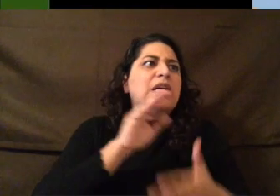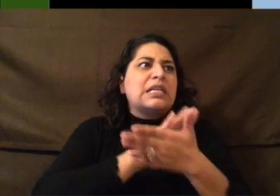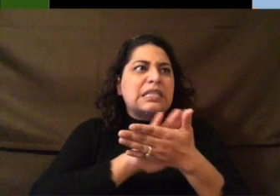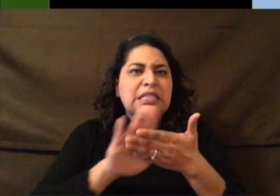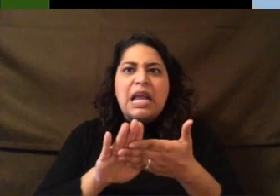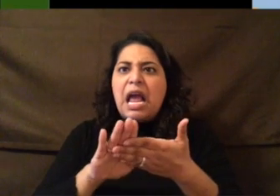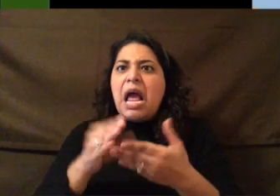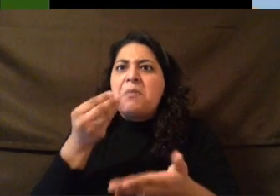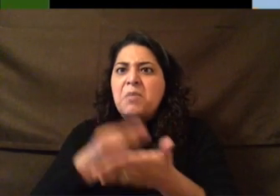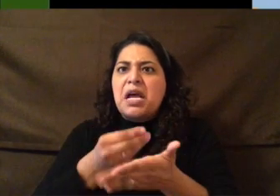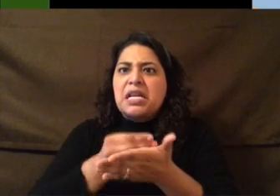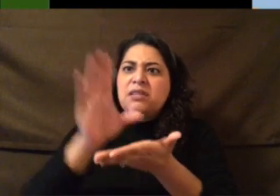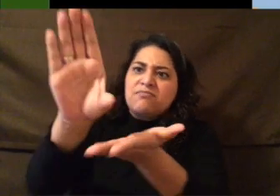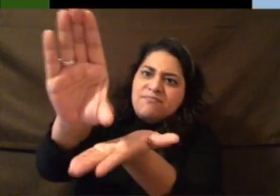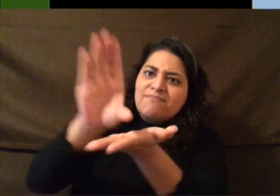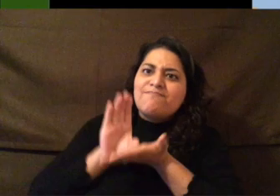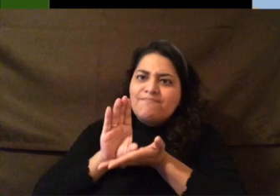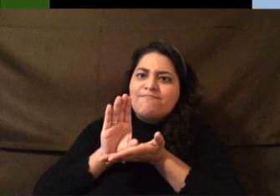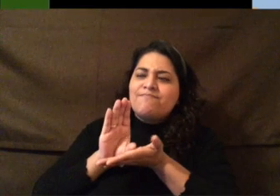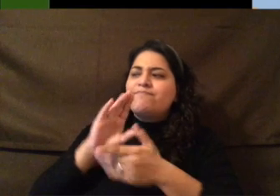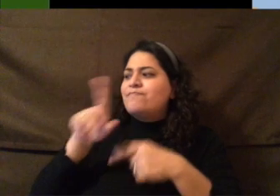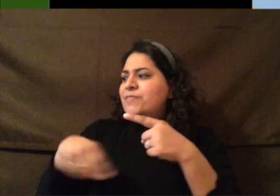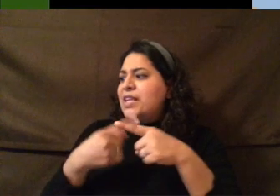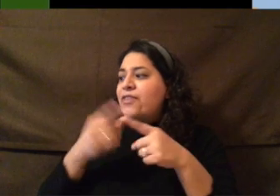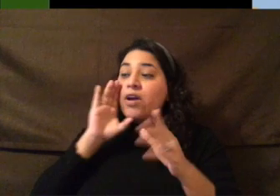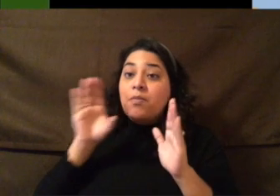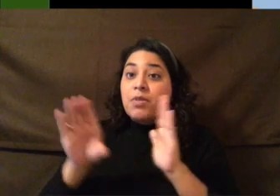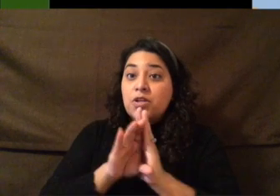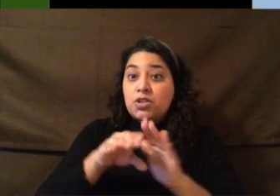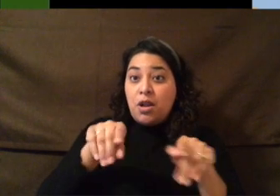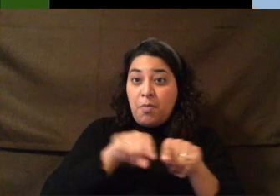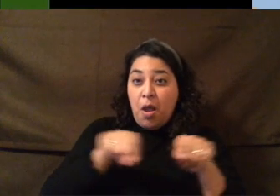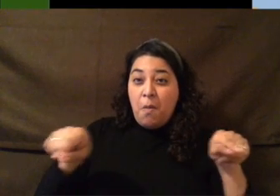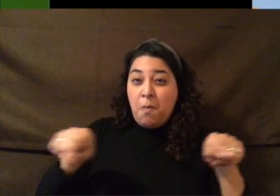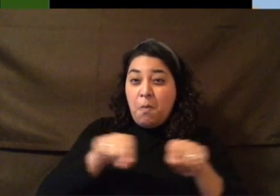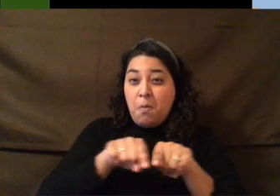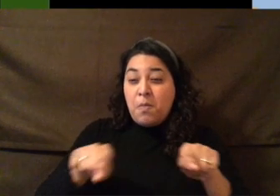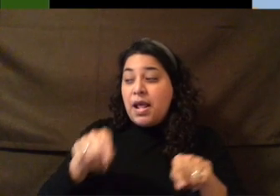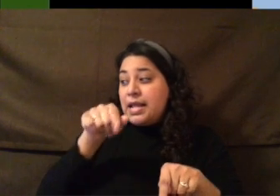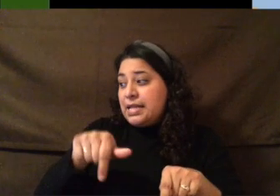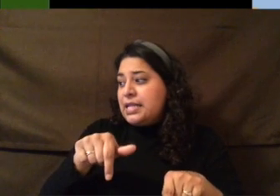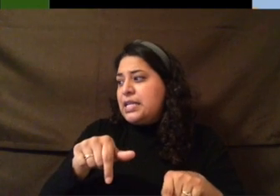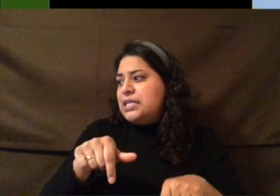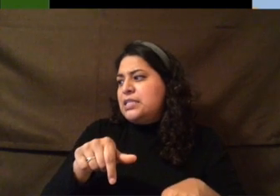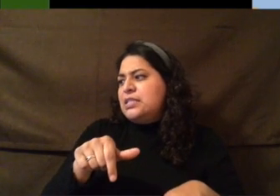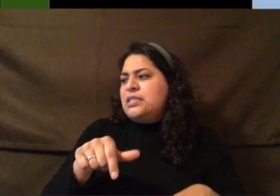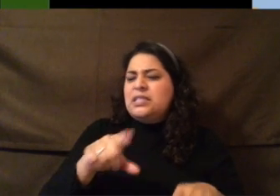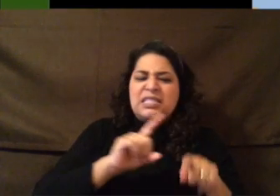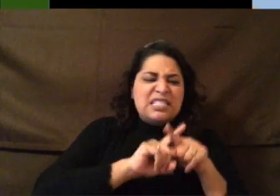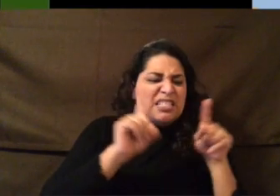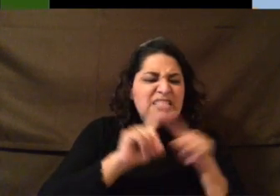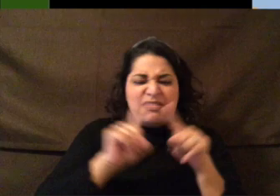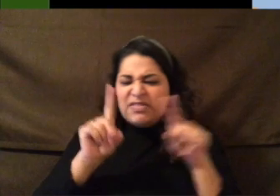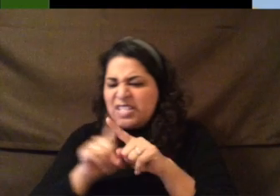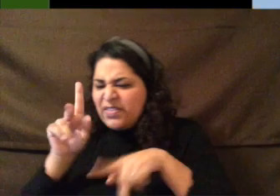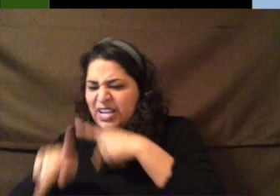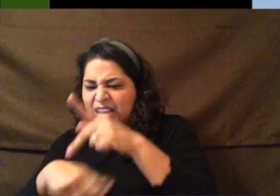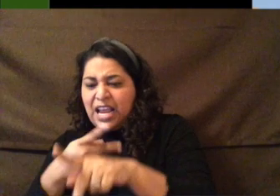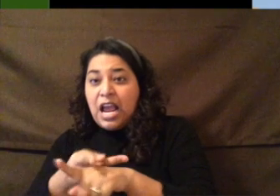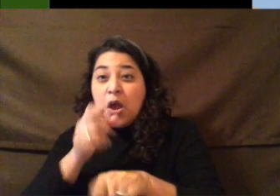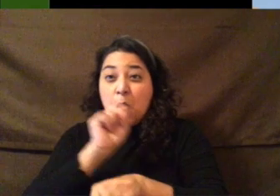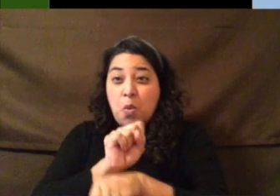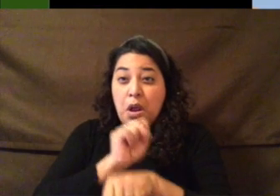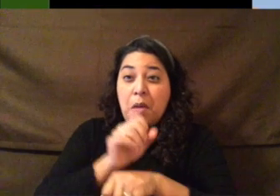large chunk of money. Okay. And then we have a picture down at the bottom. And these are just all